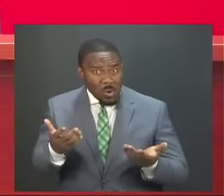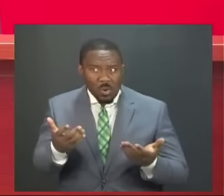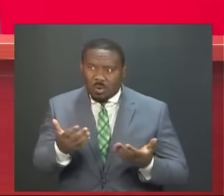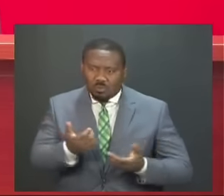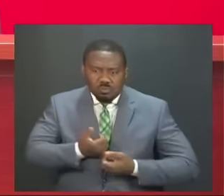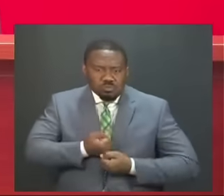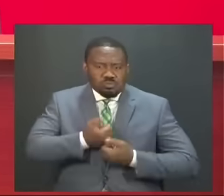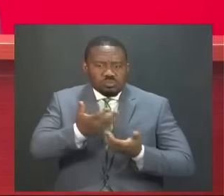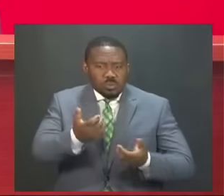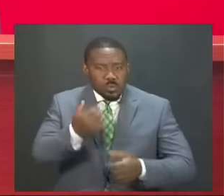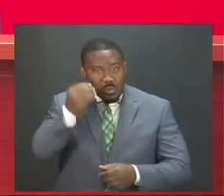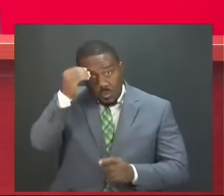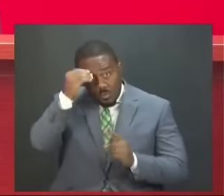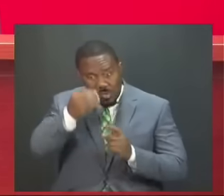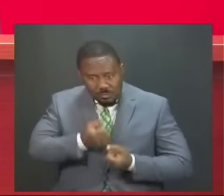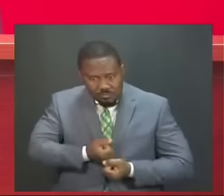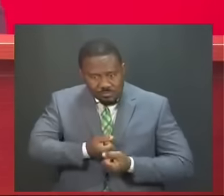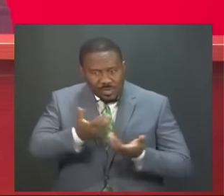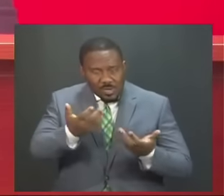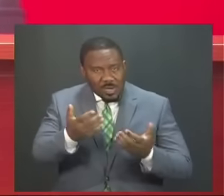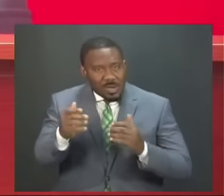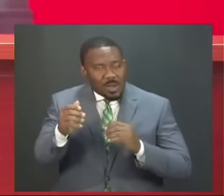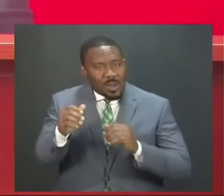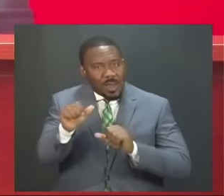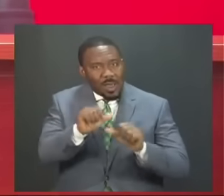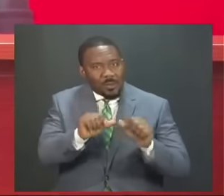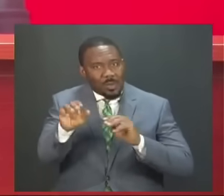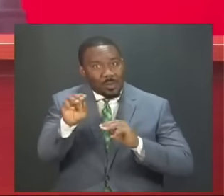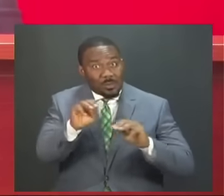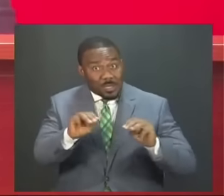opinion concerning some matter.